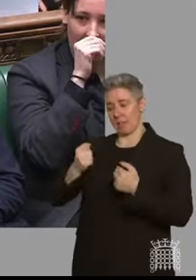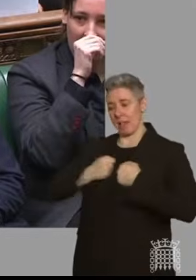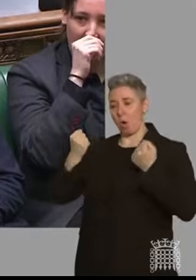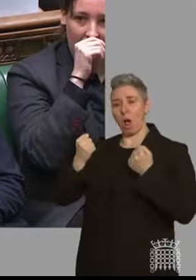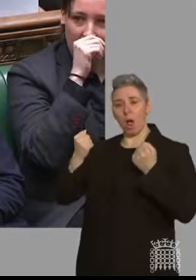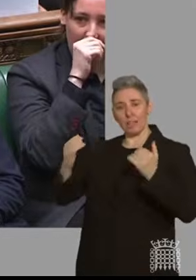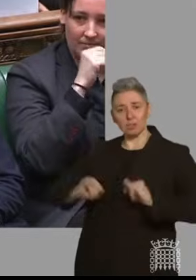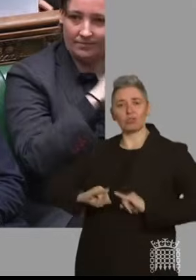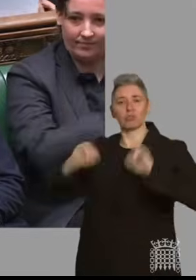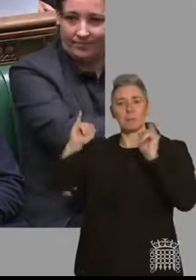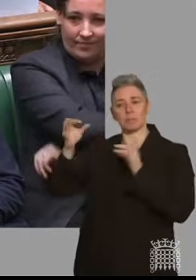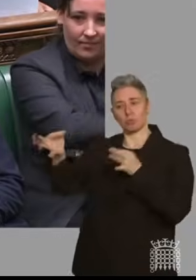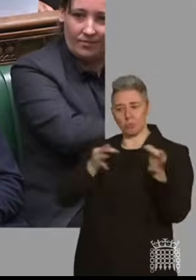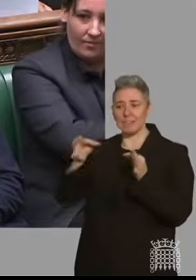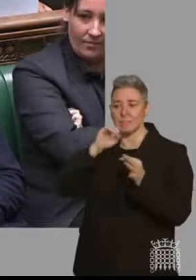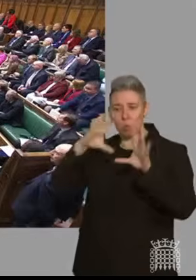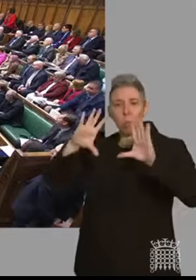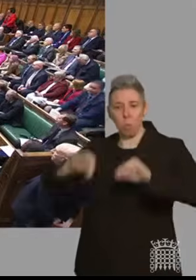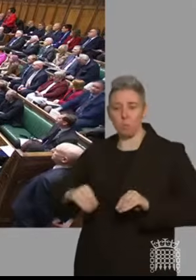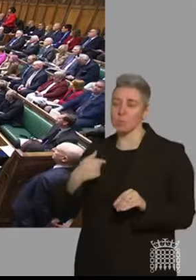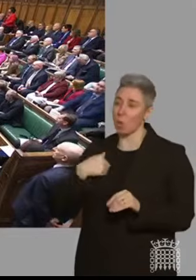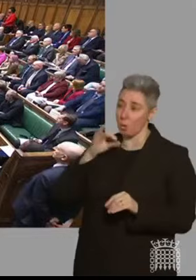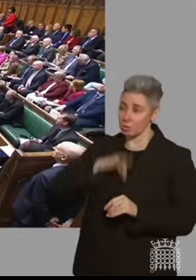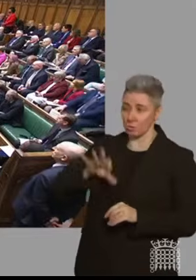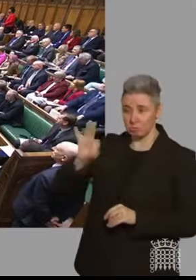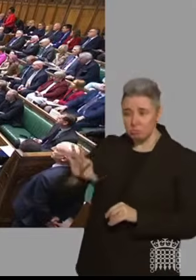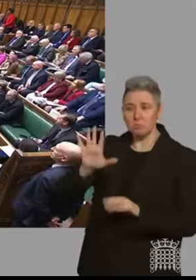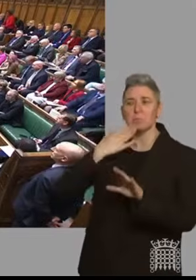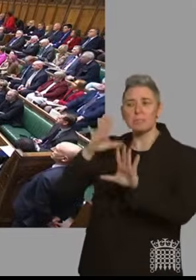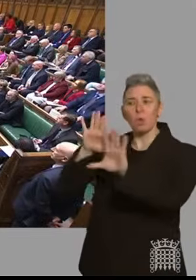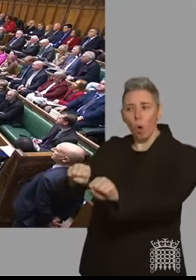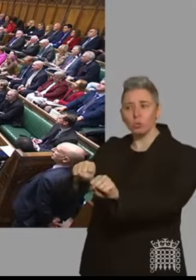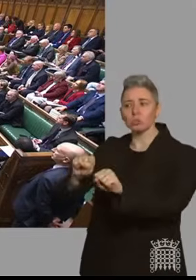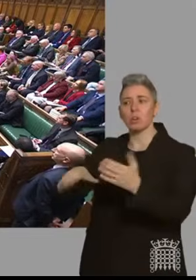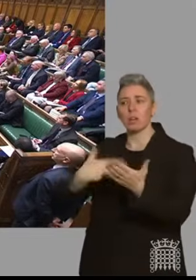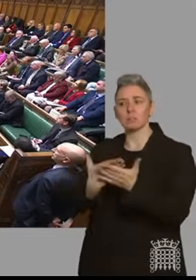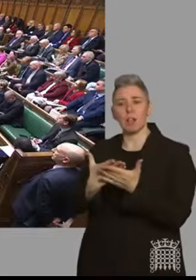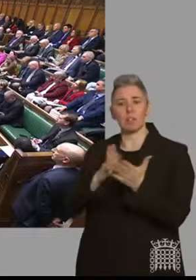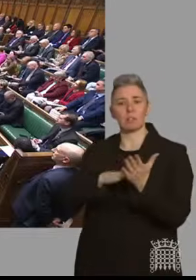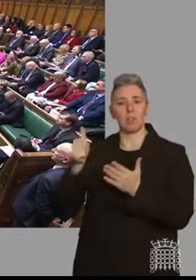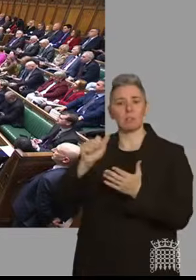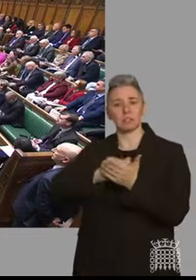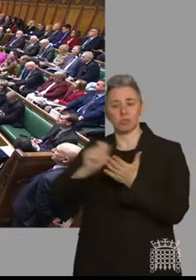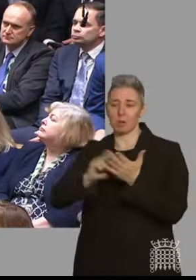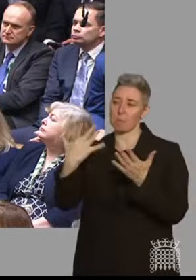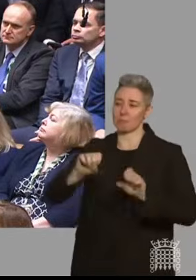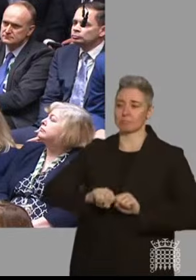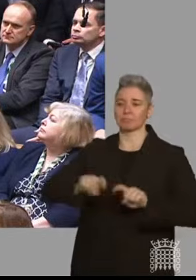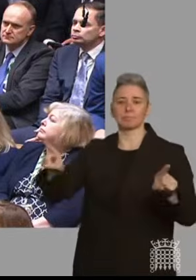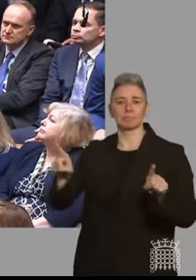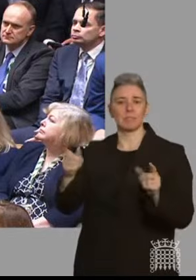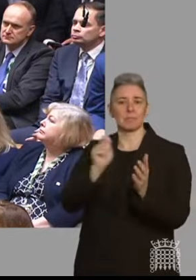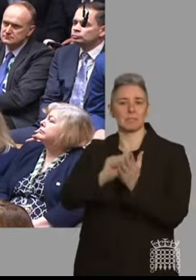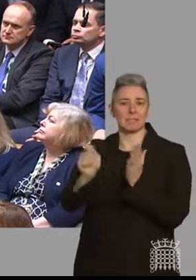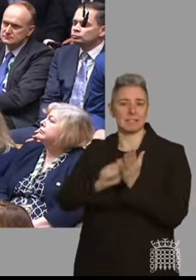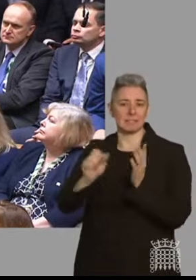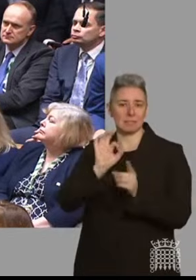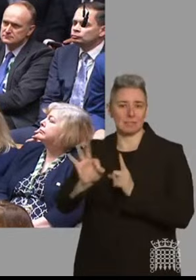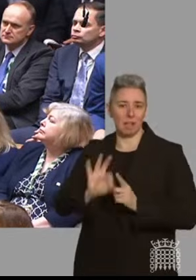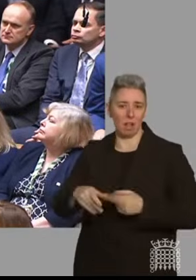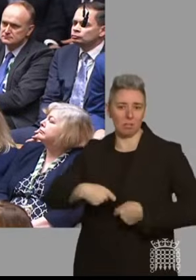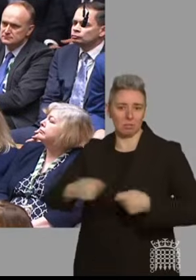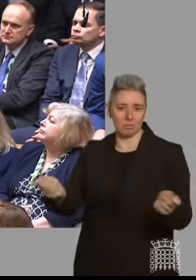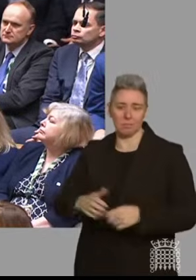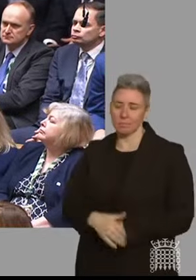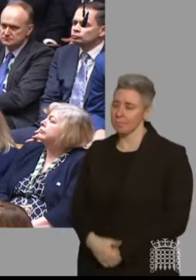details. Will Quins. Thank you, Mr. Speaker. Sub-postmasters across the country will welcome the